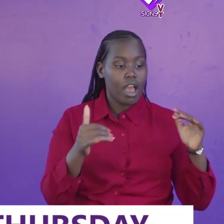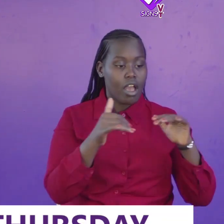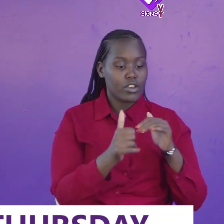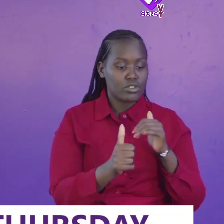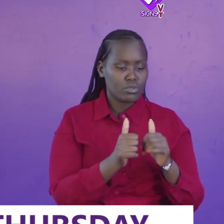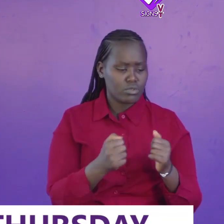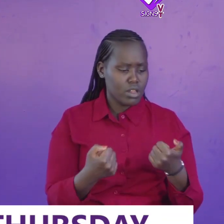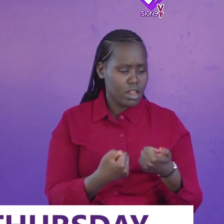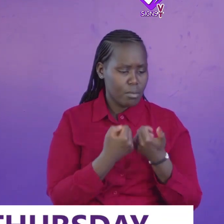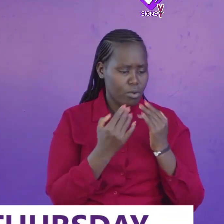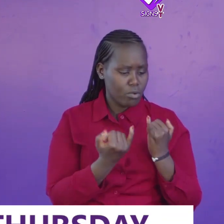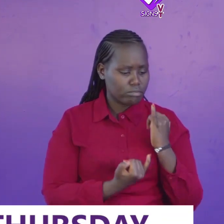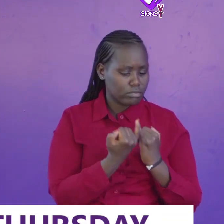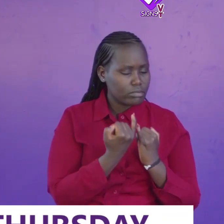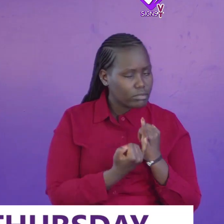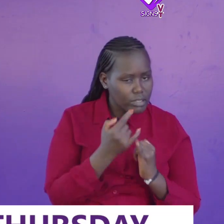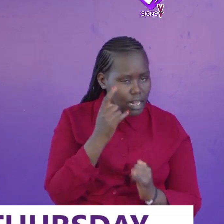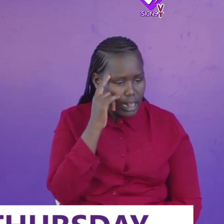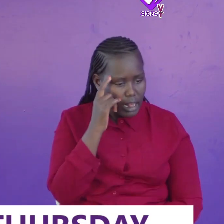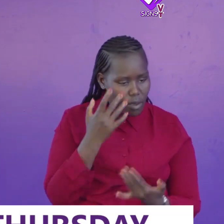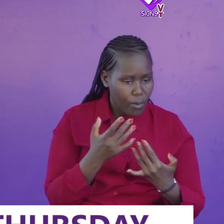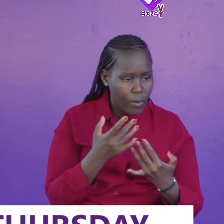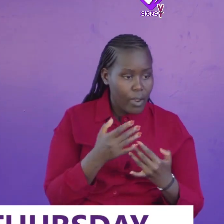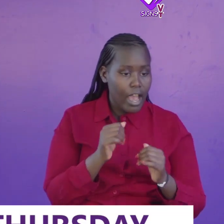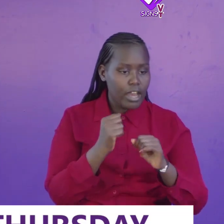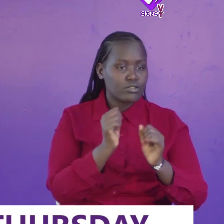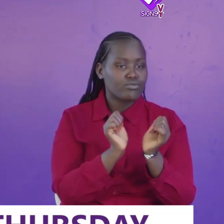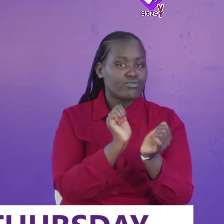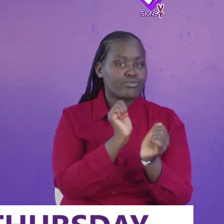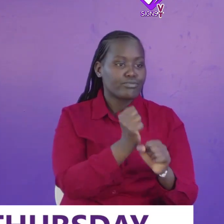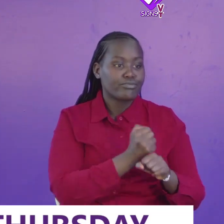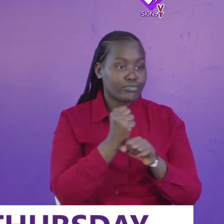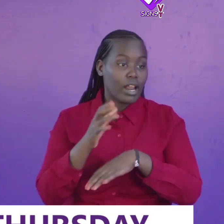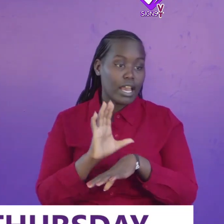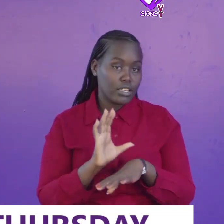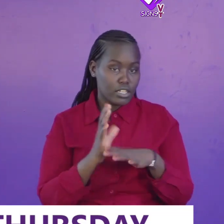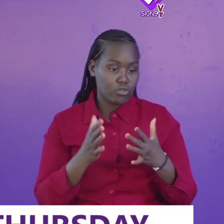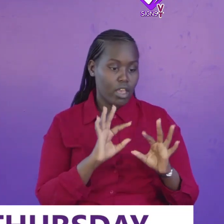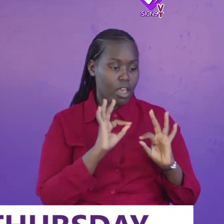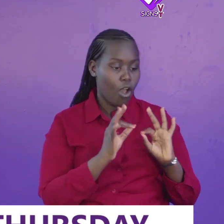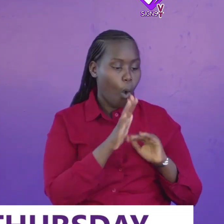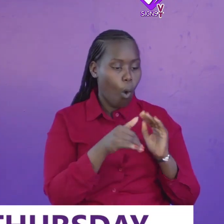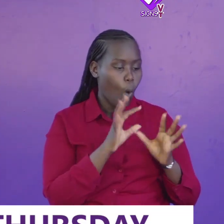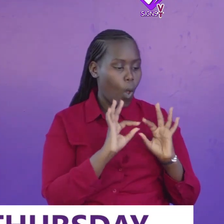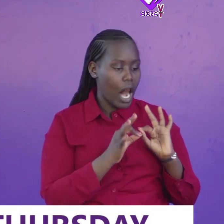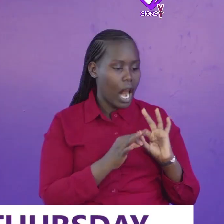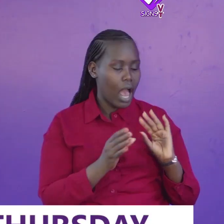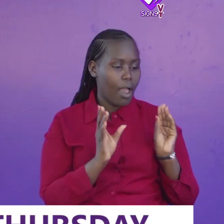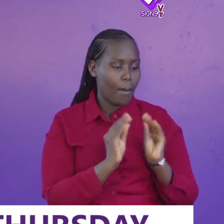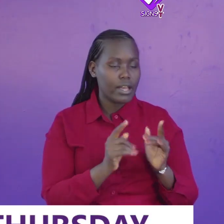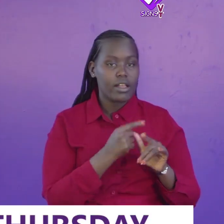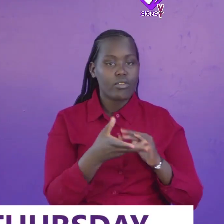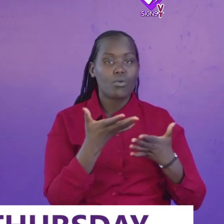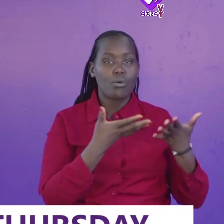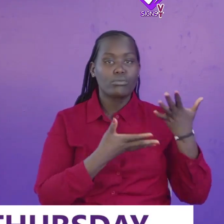on Saturday, this Saturday, at All Saints Cathedral, where all sign language interpreters are going to meet and we'll get to